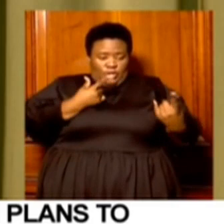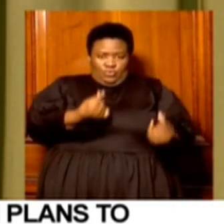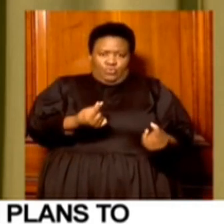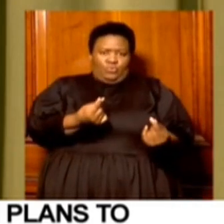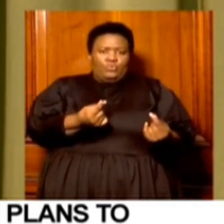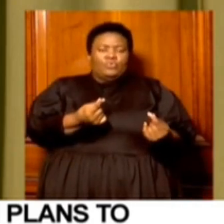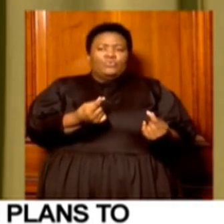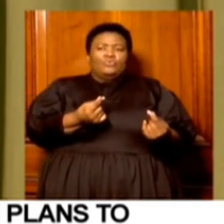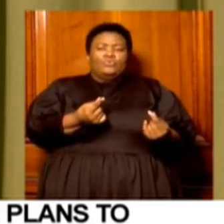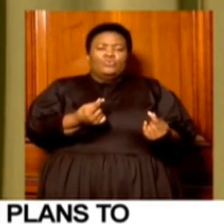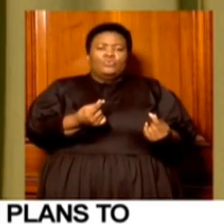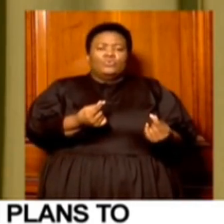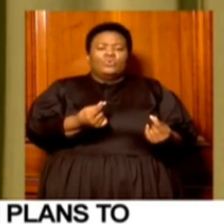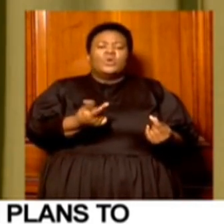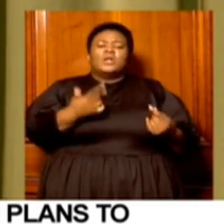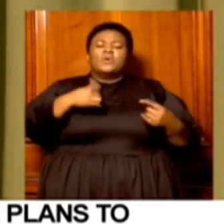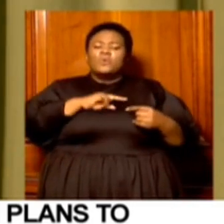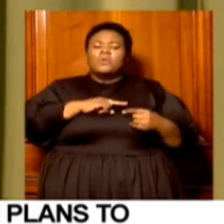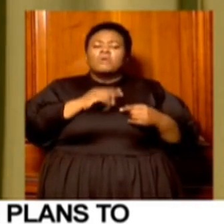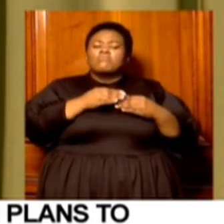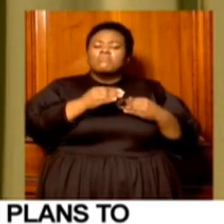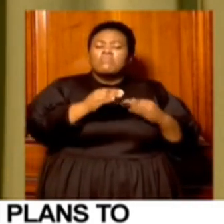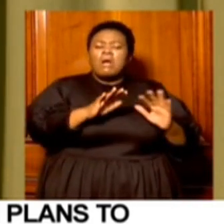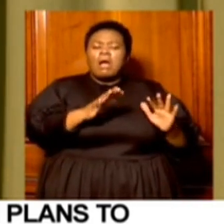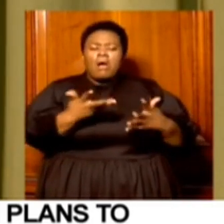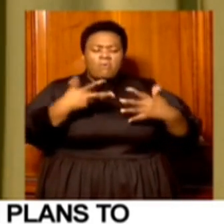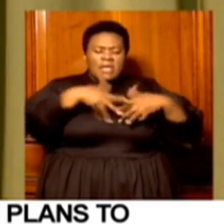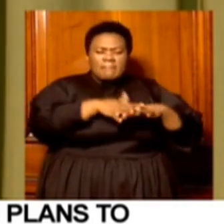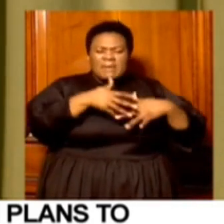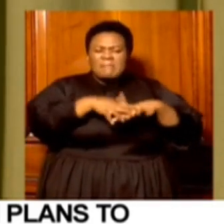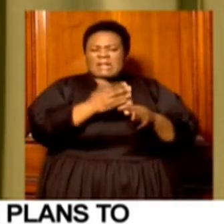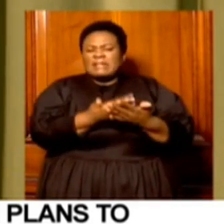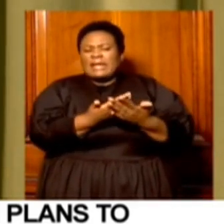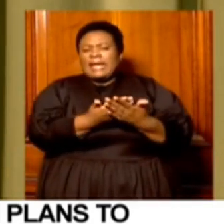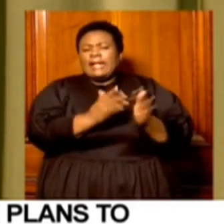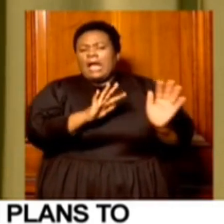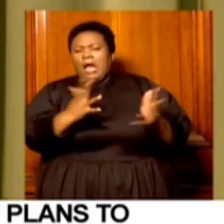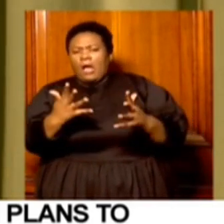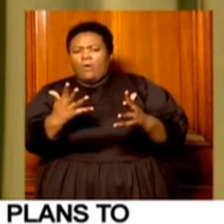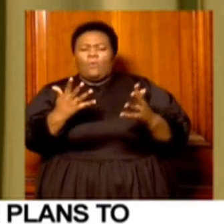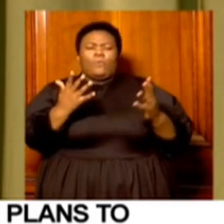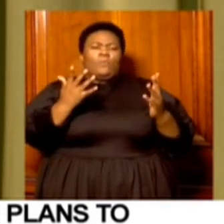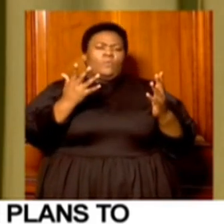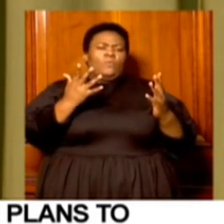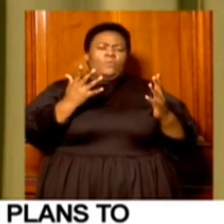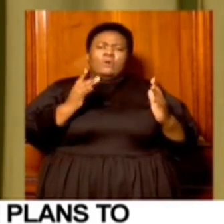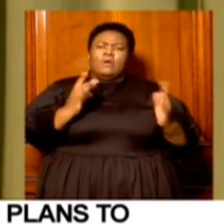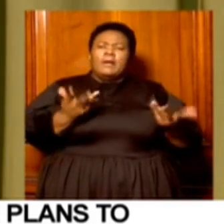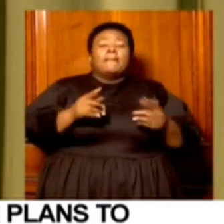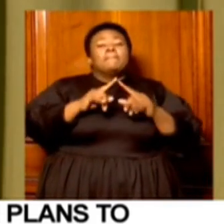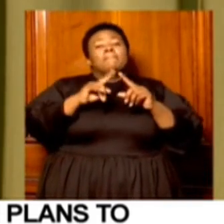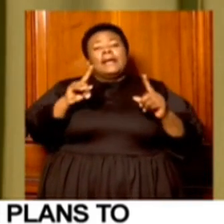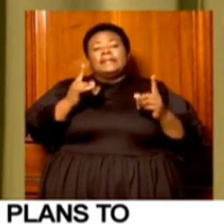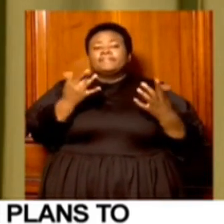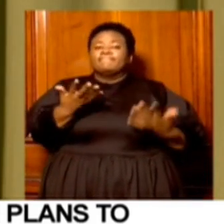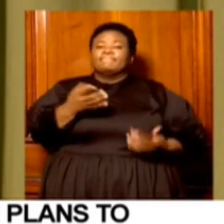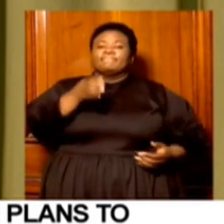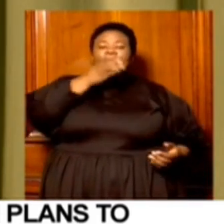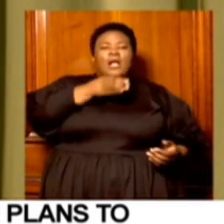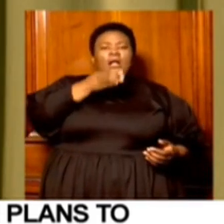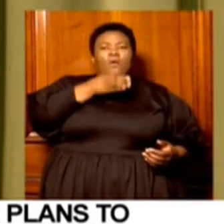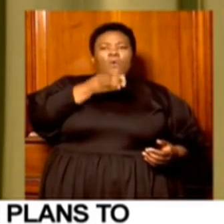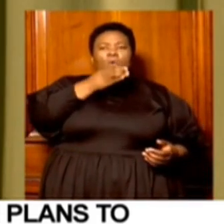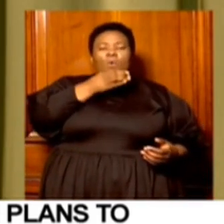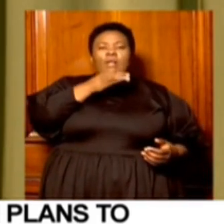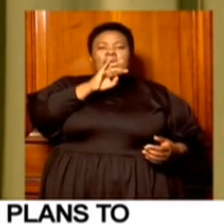taken. How far can we go with their implementation, et cetera, et cetera. So alcohol is not a